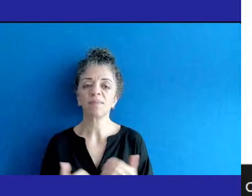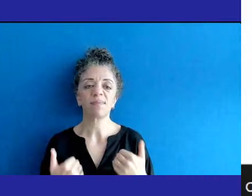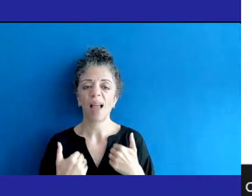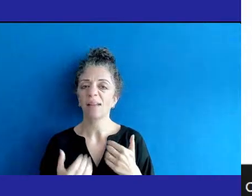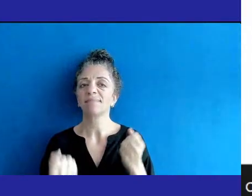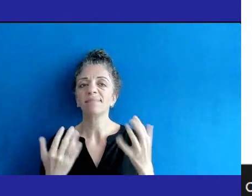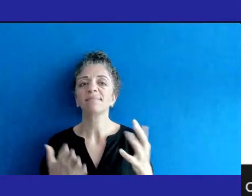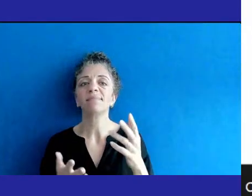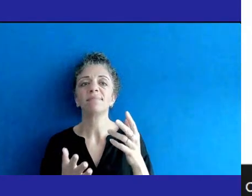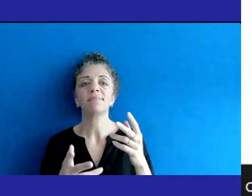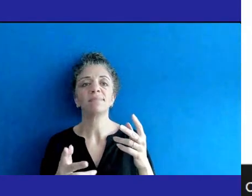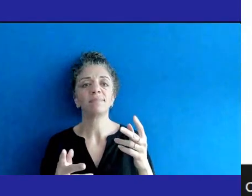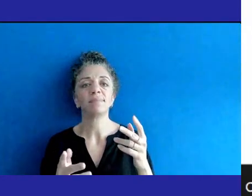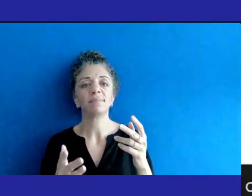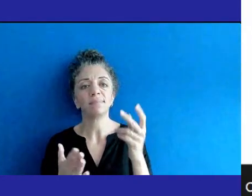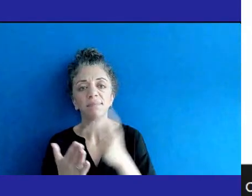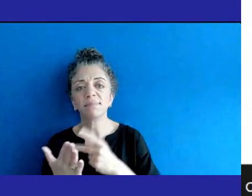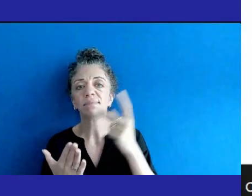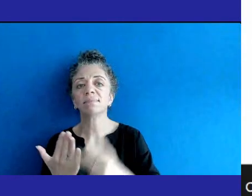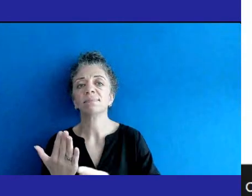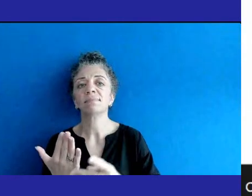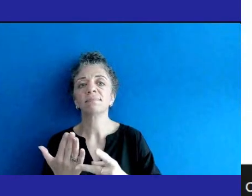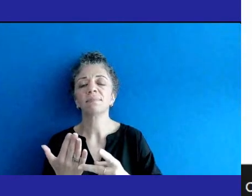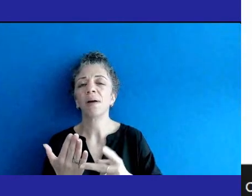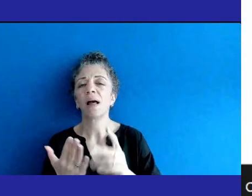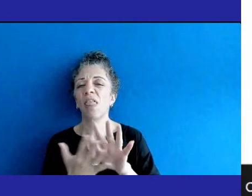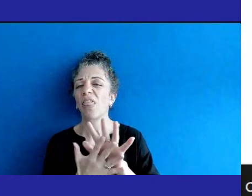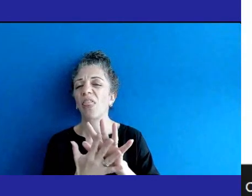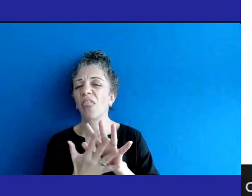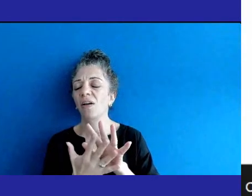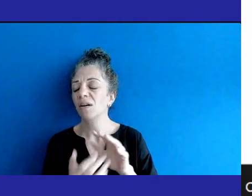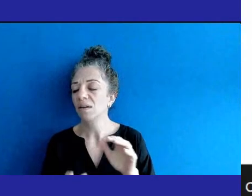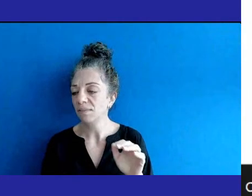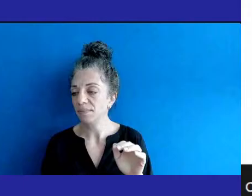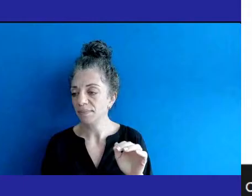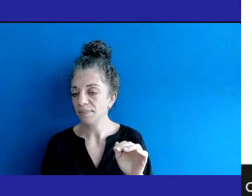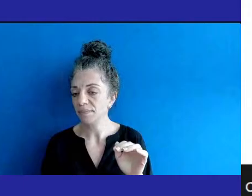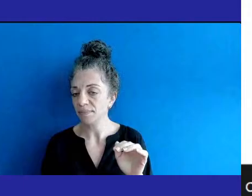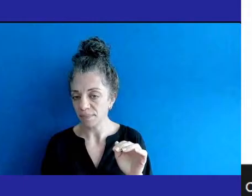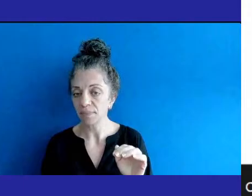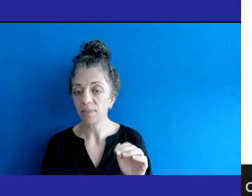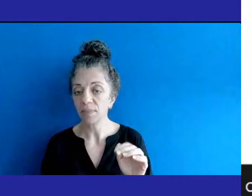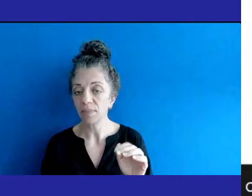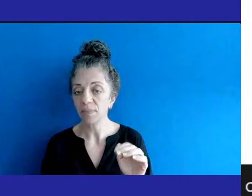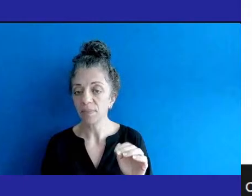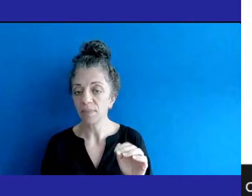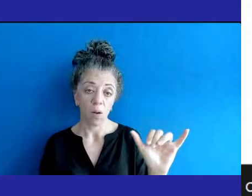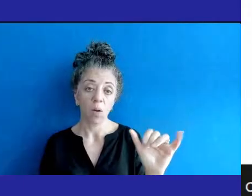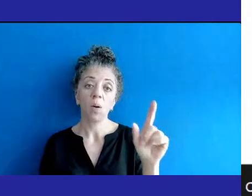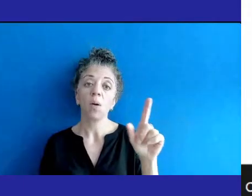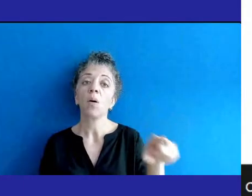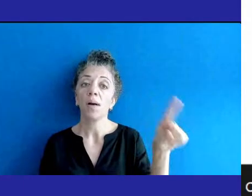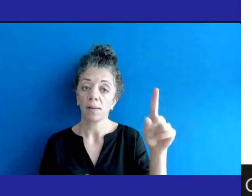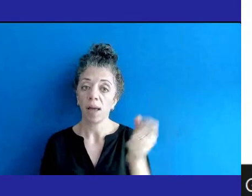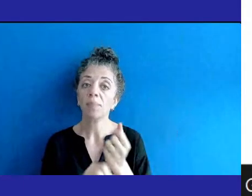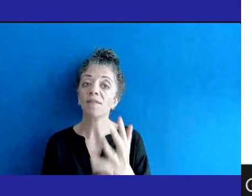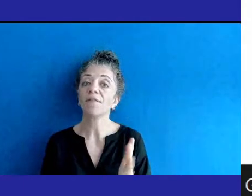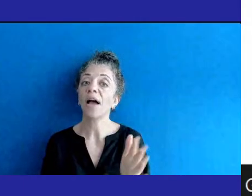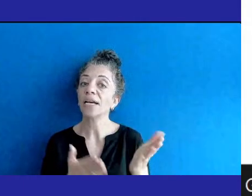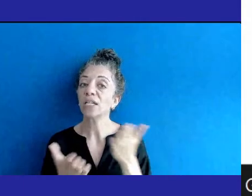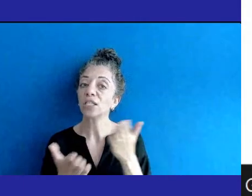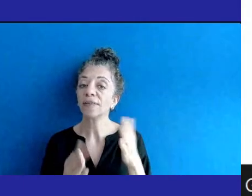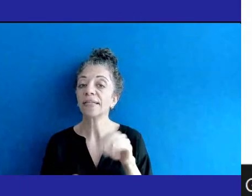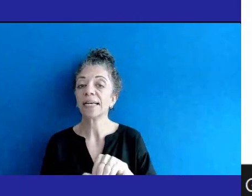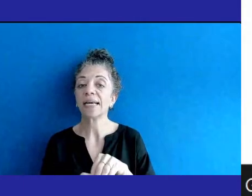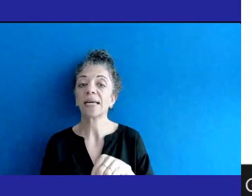1,800 trainees. PAGNI also provides services in our correctional health services, and that's a